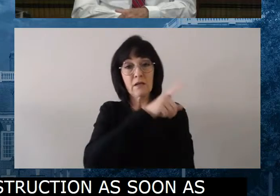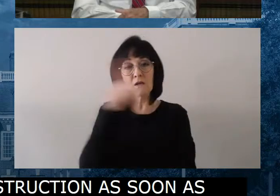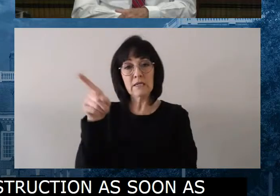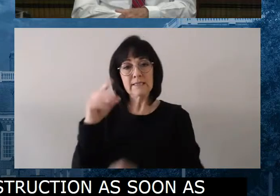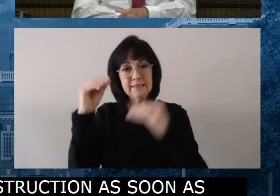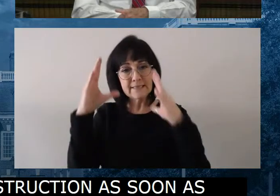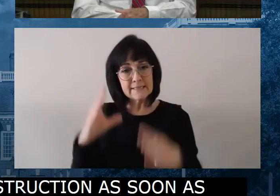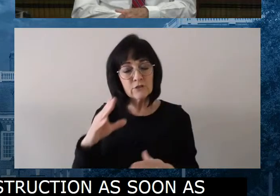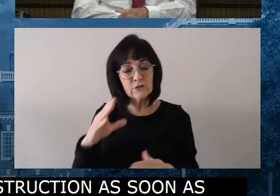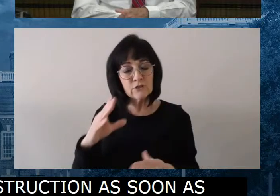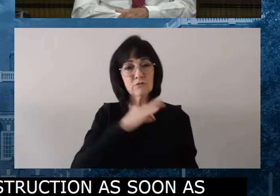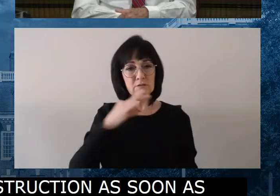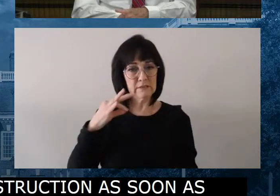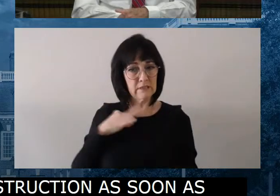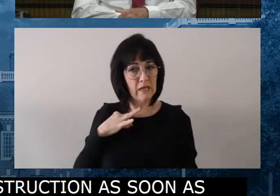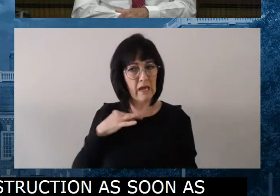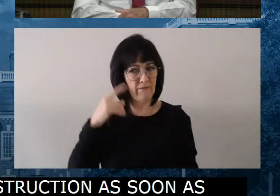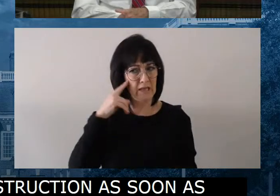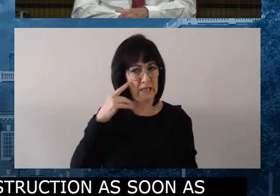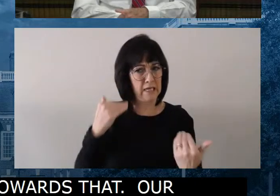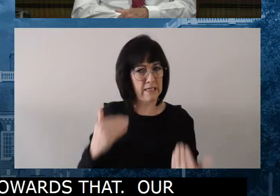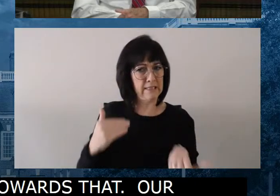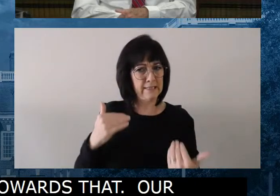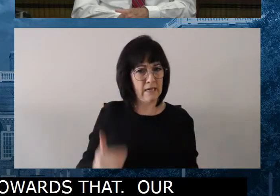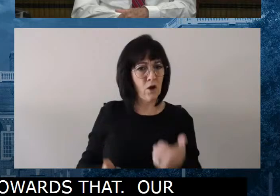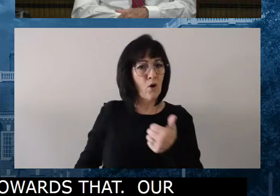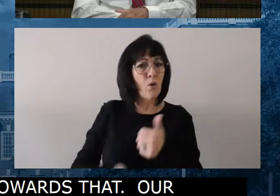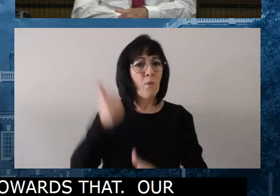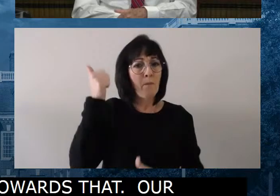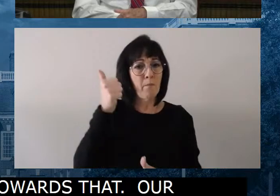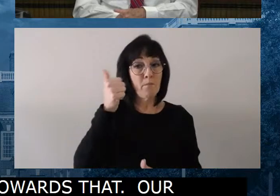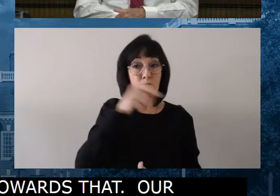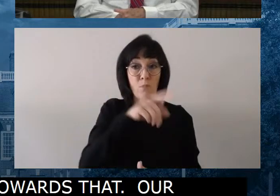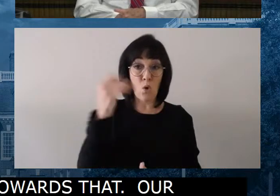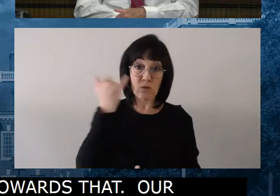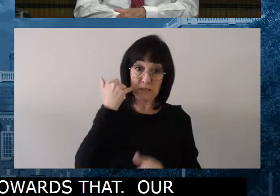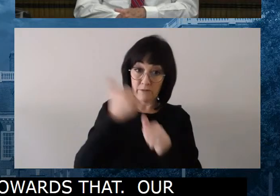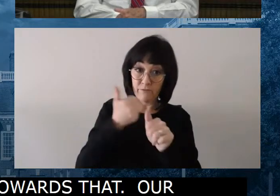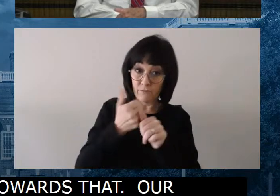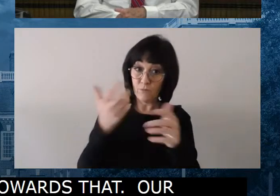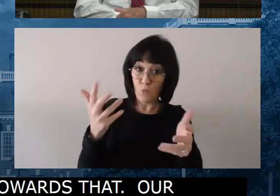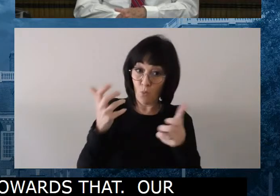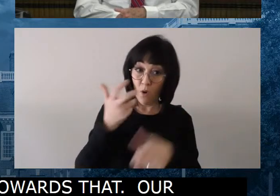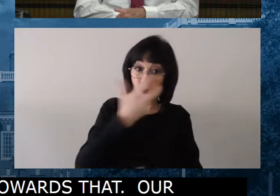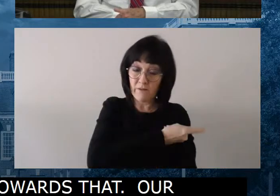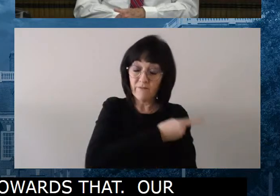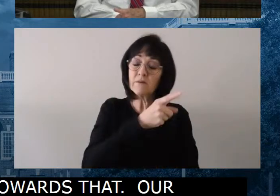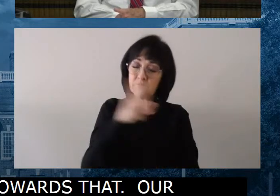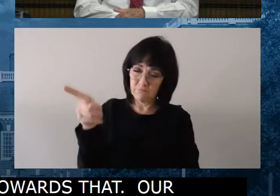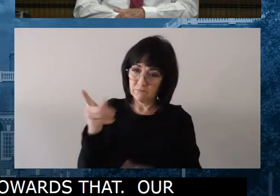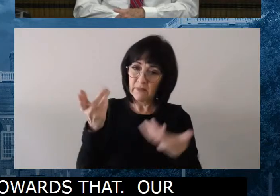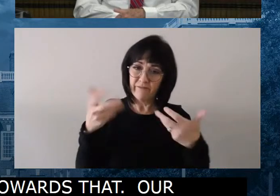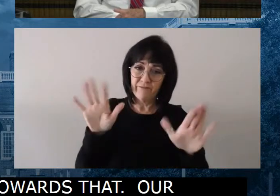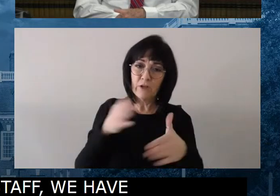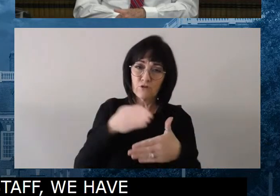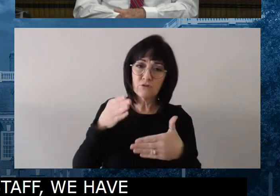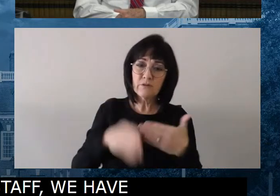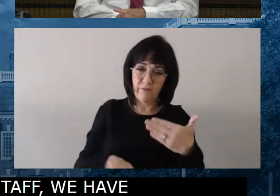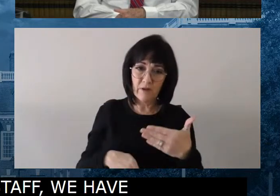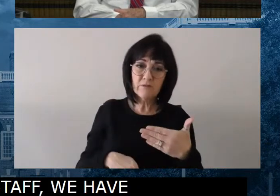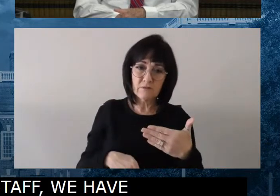got probably a majority of those wanting to be vaccinated who've been given an opportunity to get a